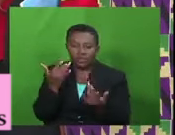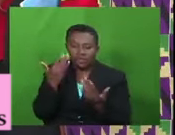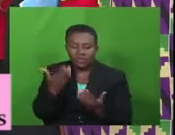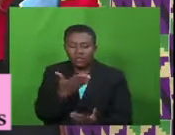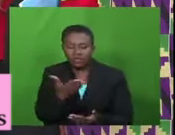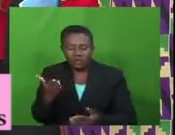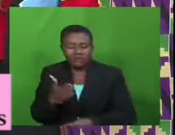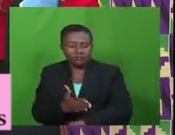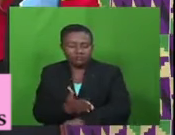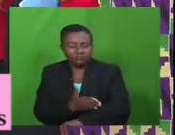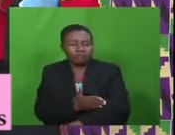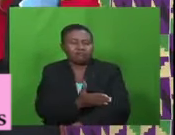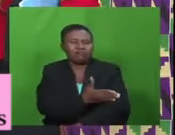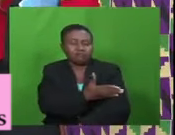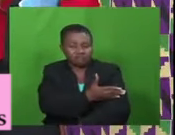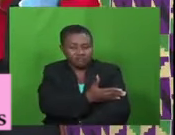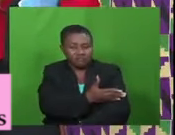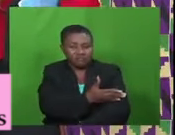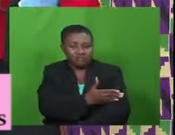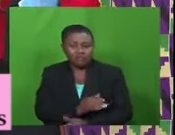improving.